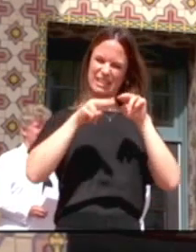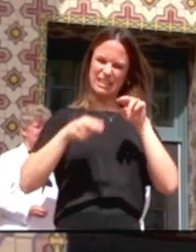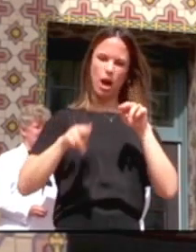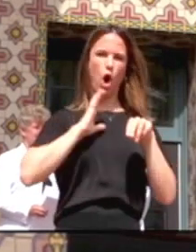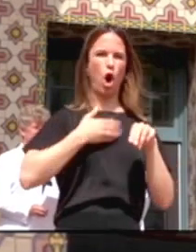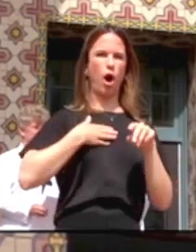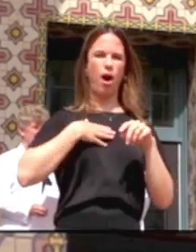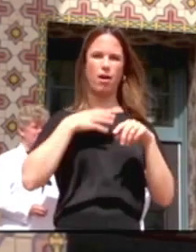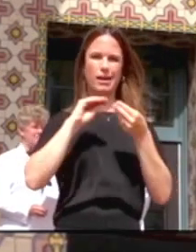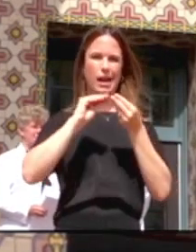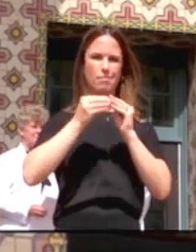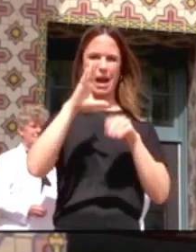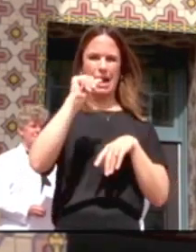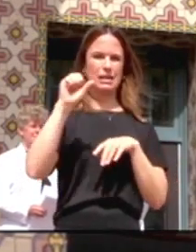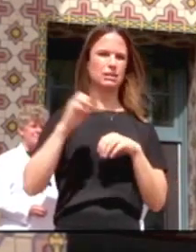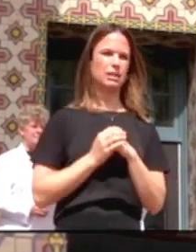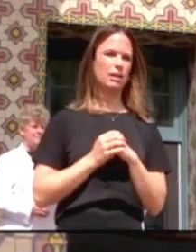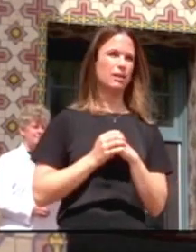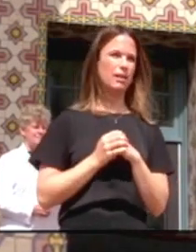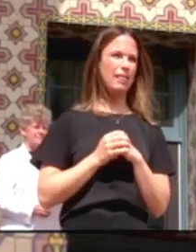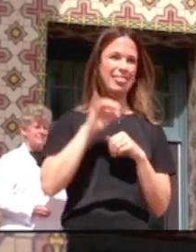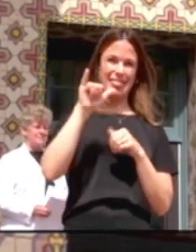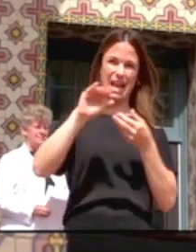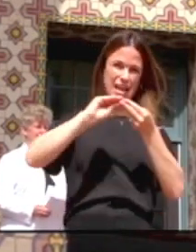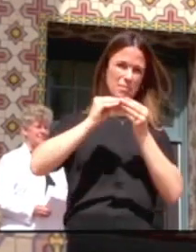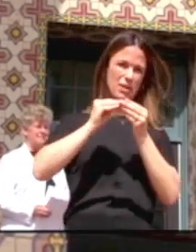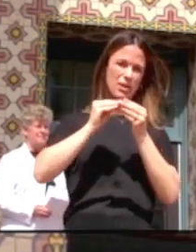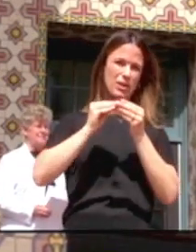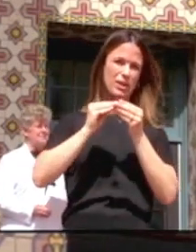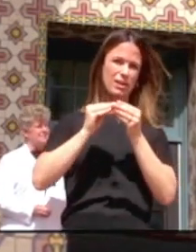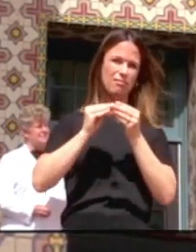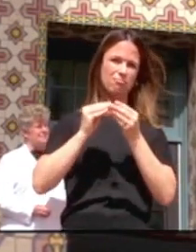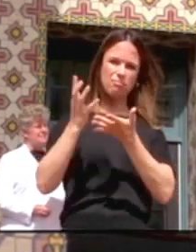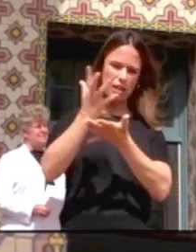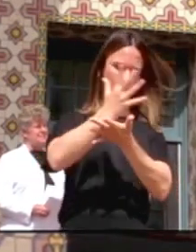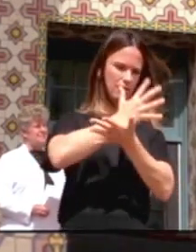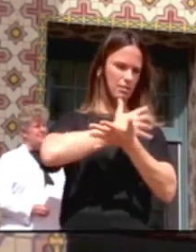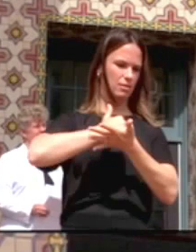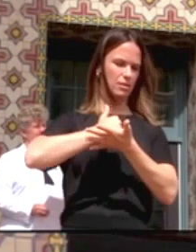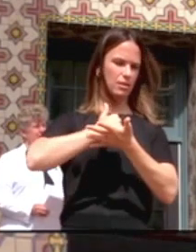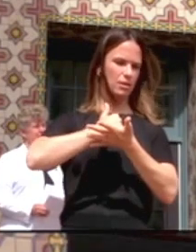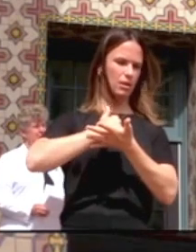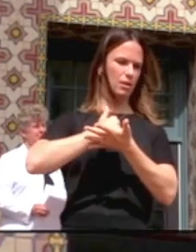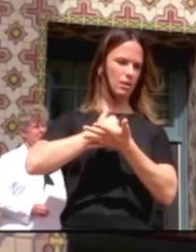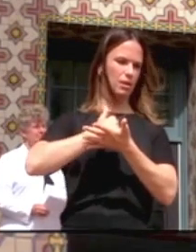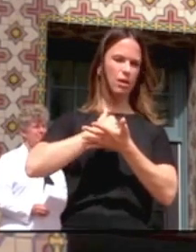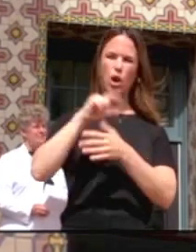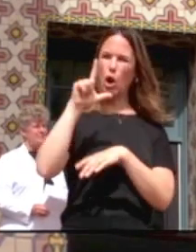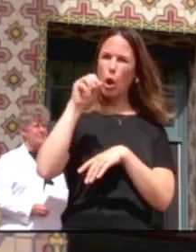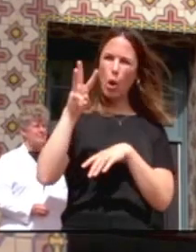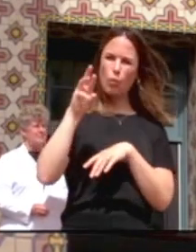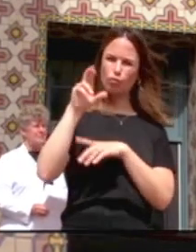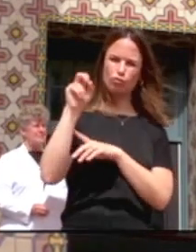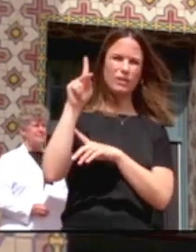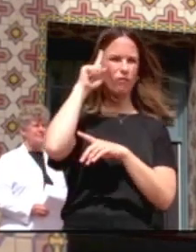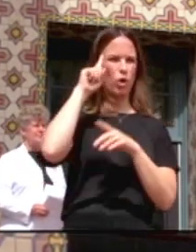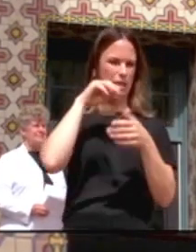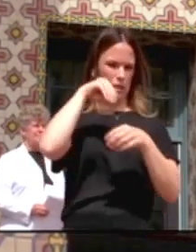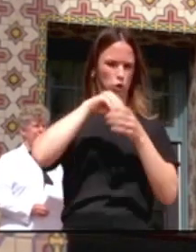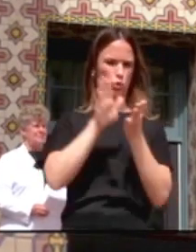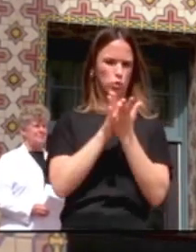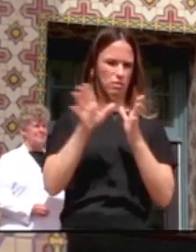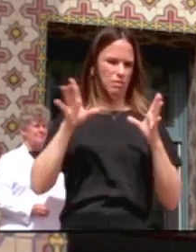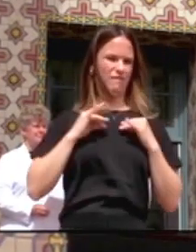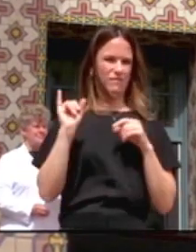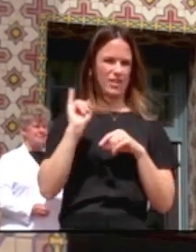case rates. These factors, taken together, low baseline risk of in-school infection, the